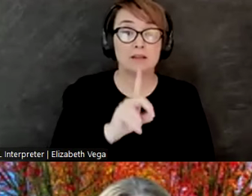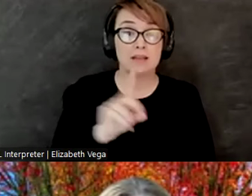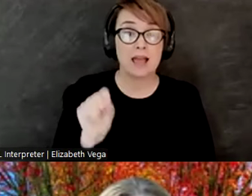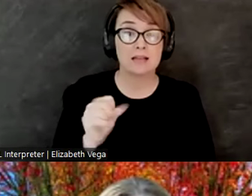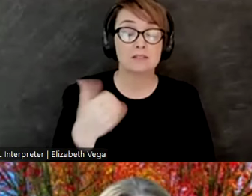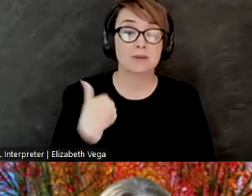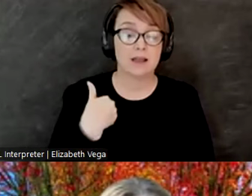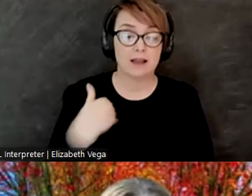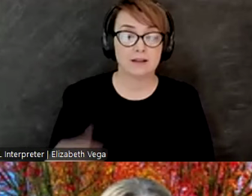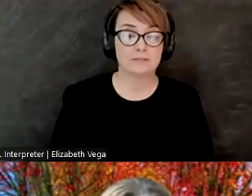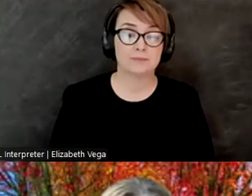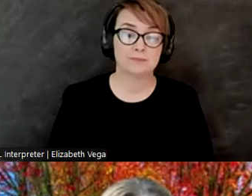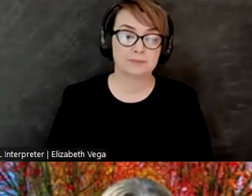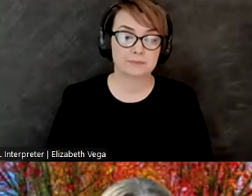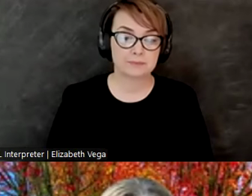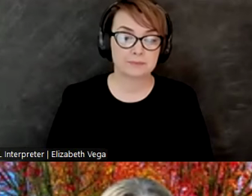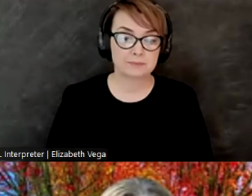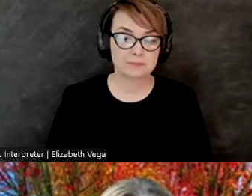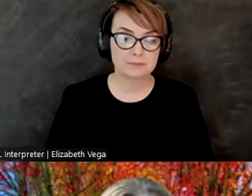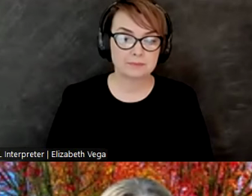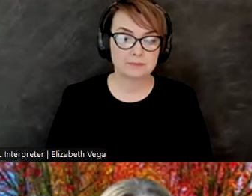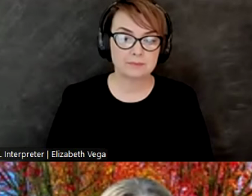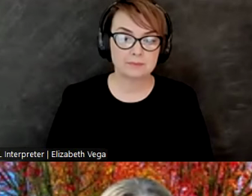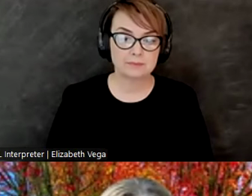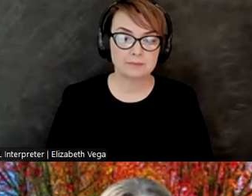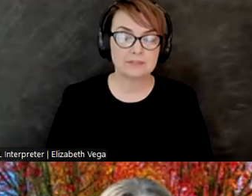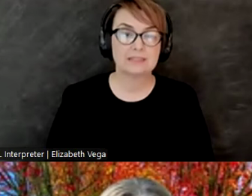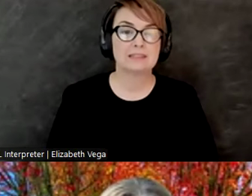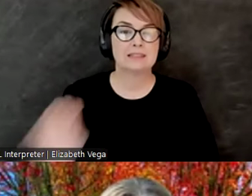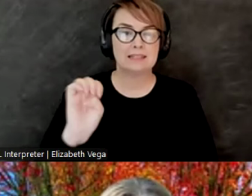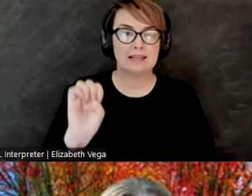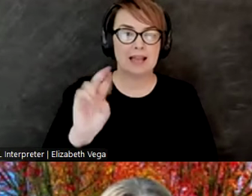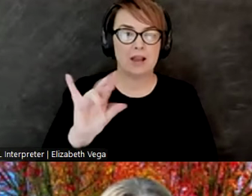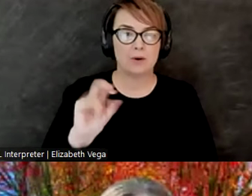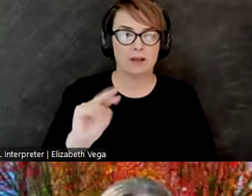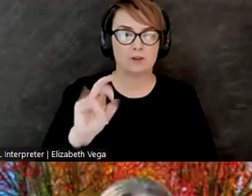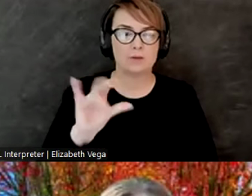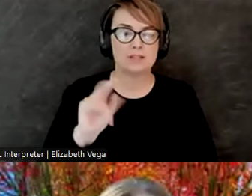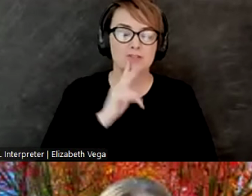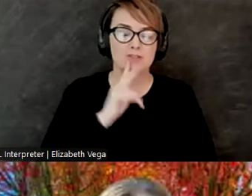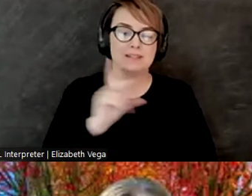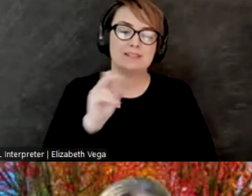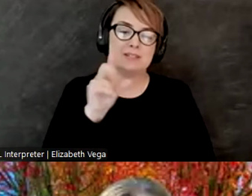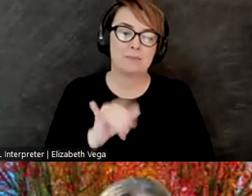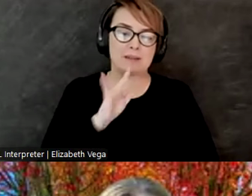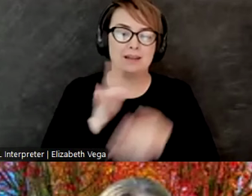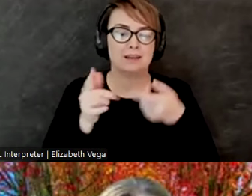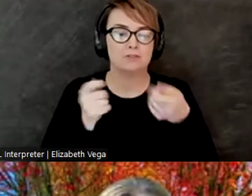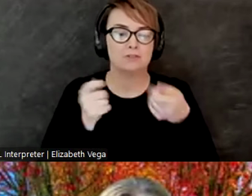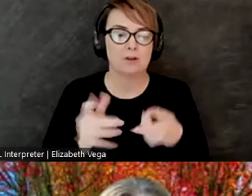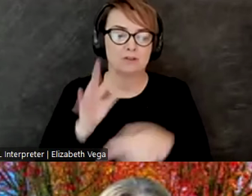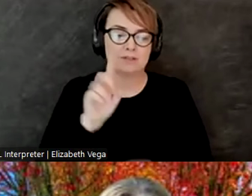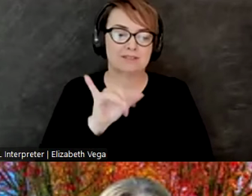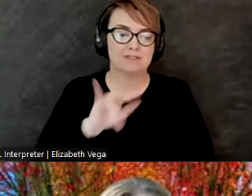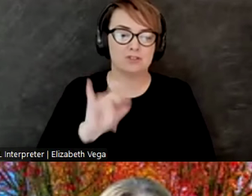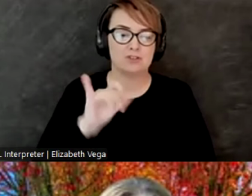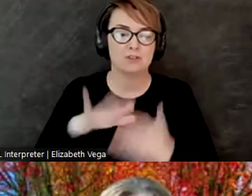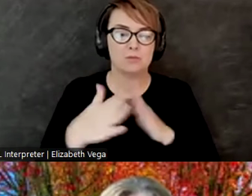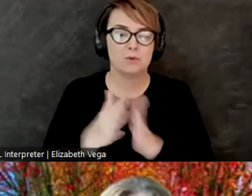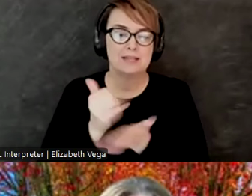attendance Aaron Christian, Deputy Director of the Division of Community Assistance and Resolutions,